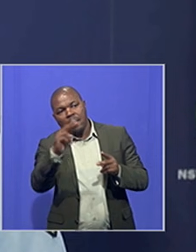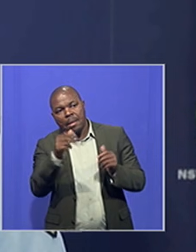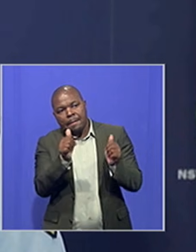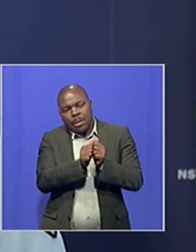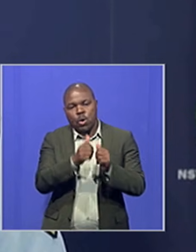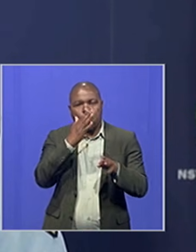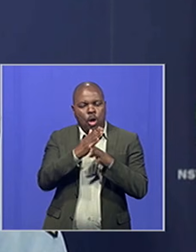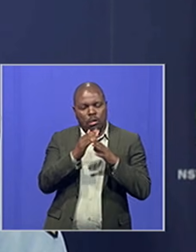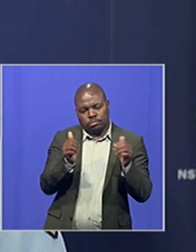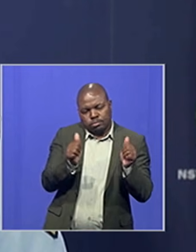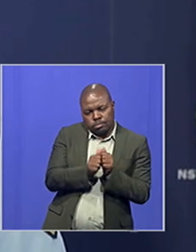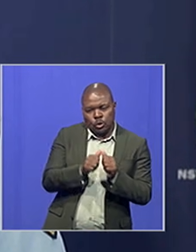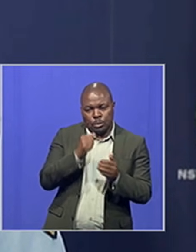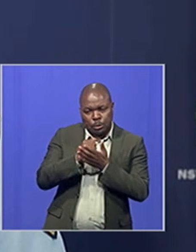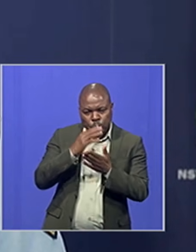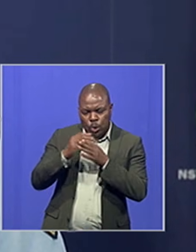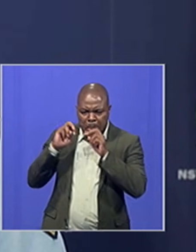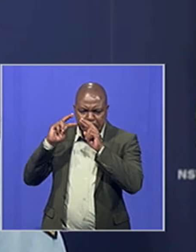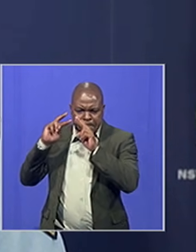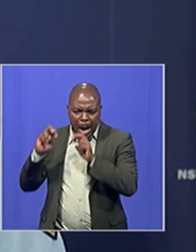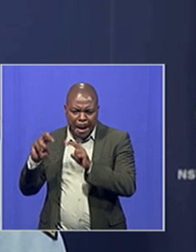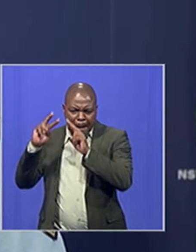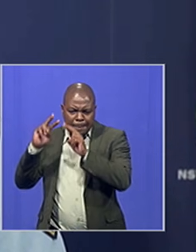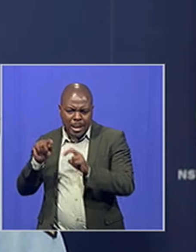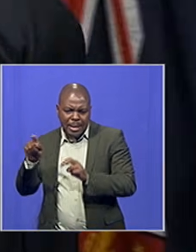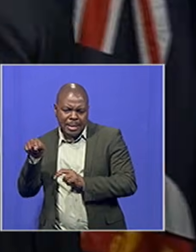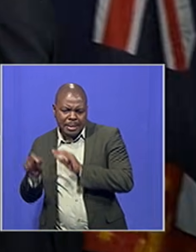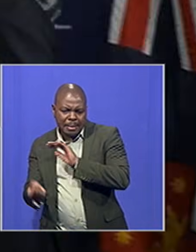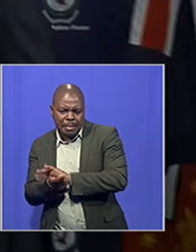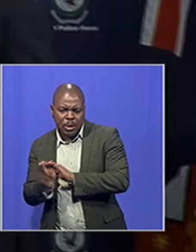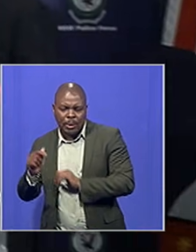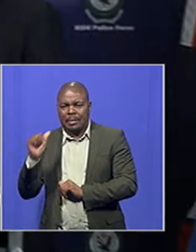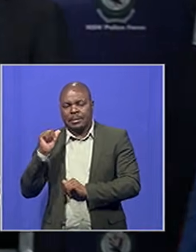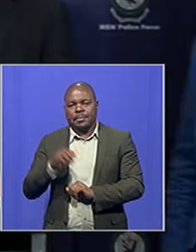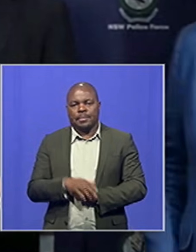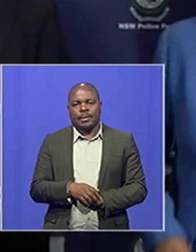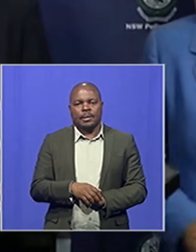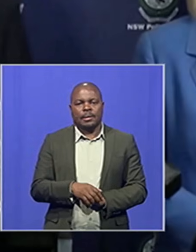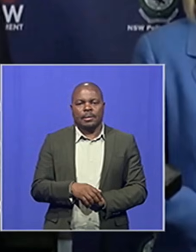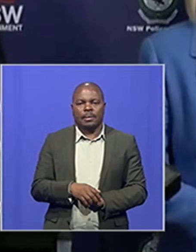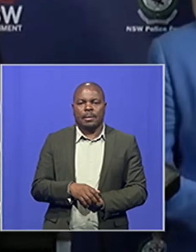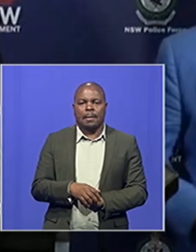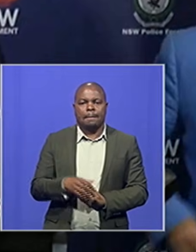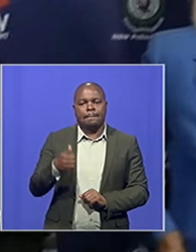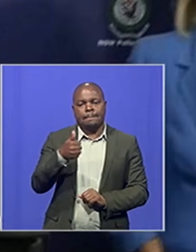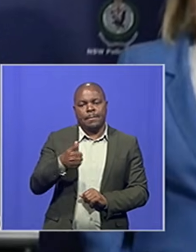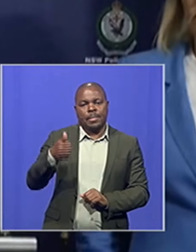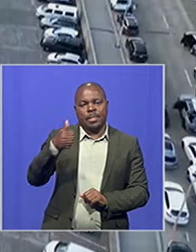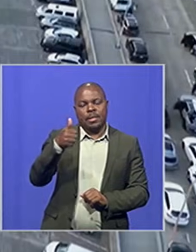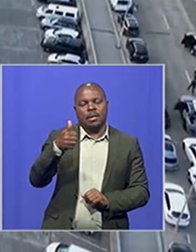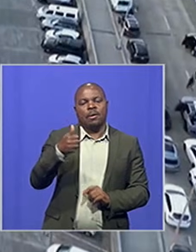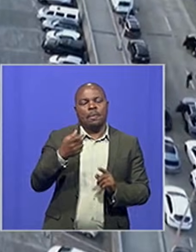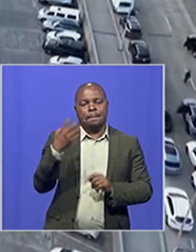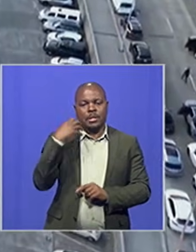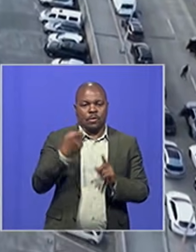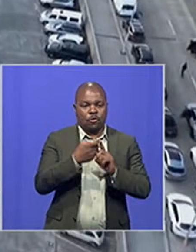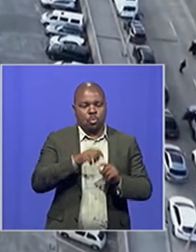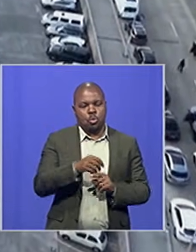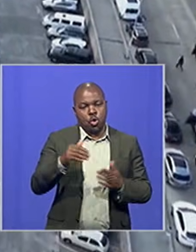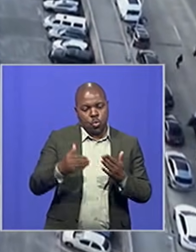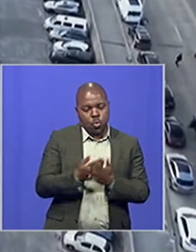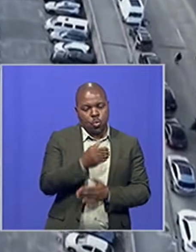ensure that we thoroughly investigate the circumstances of the incident yesterday. Khabagare Tonakgolo ya kwa New South Wales e